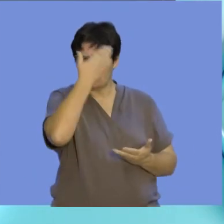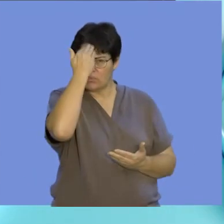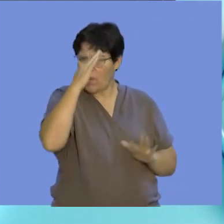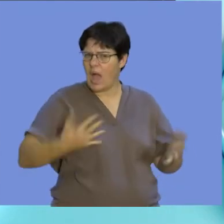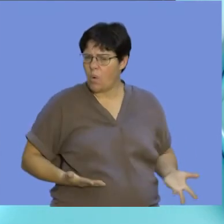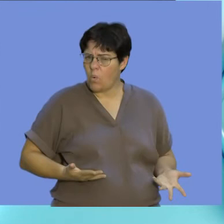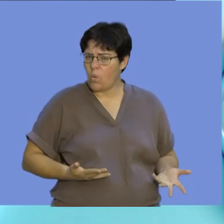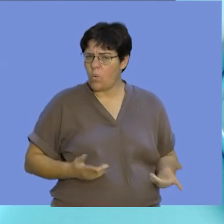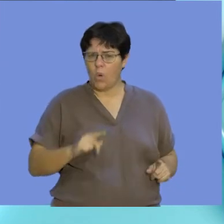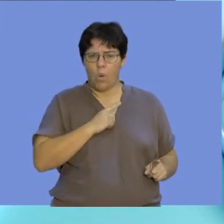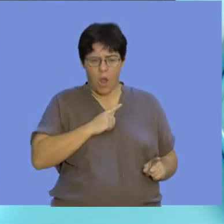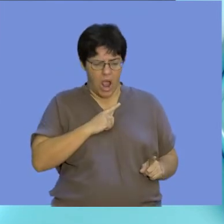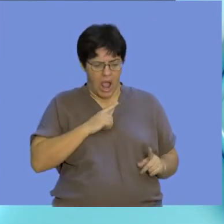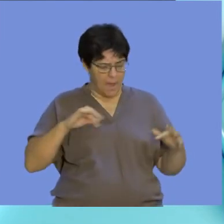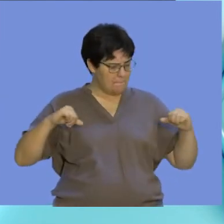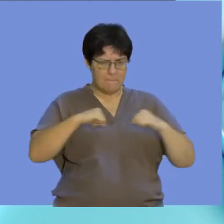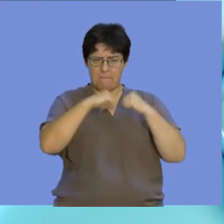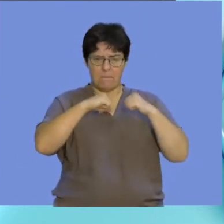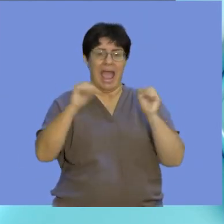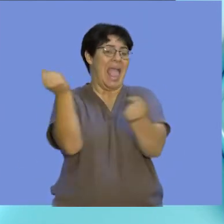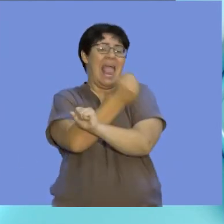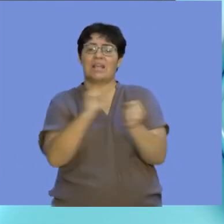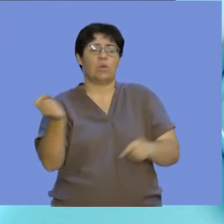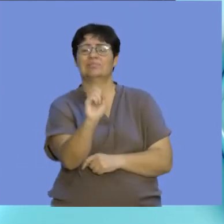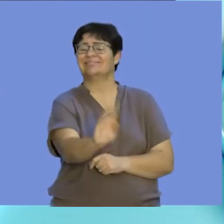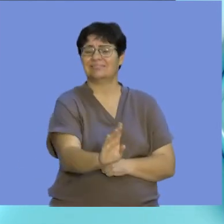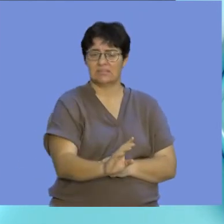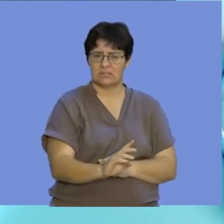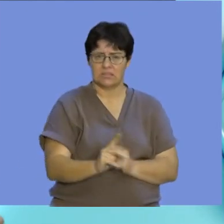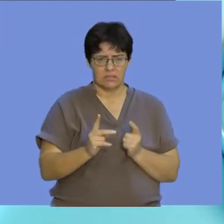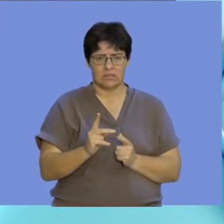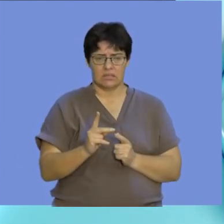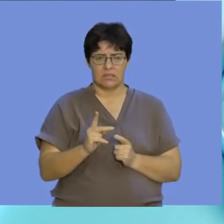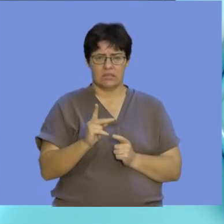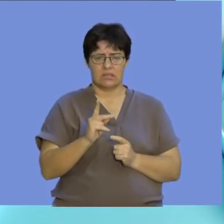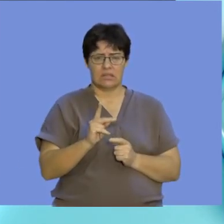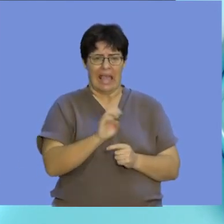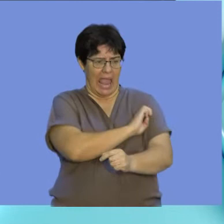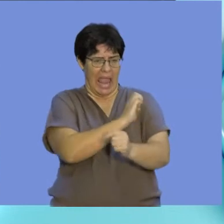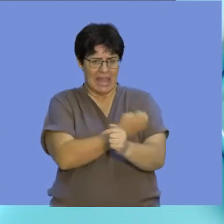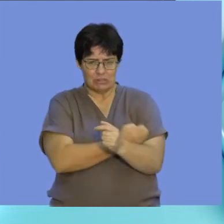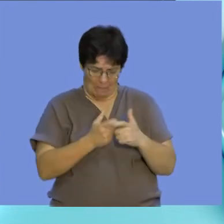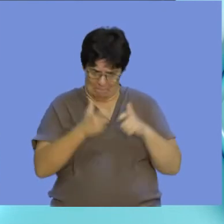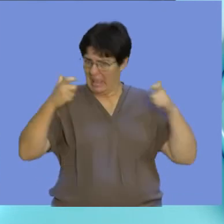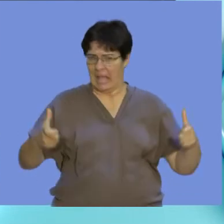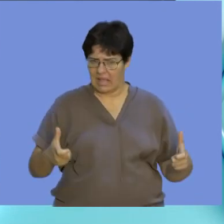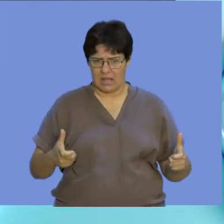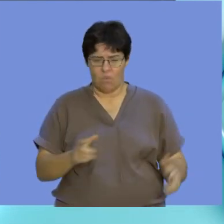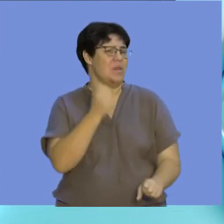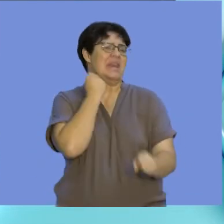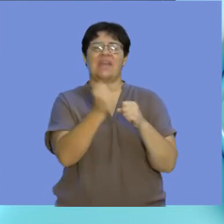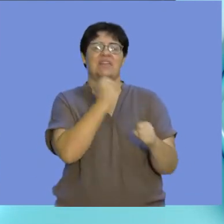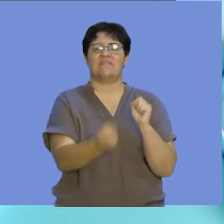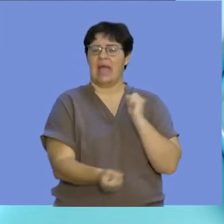it collided, not exploded, and the kinetic energy got bigger. Not going to happen in a